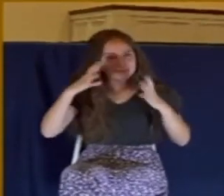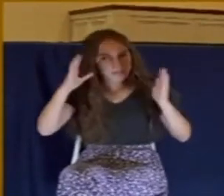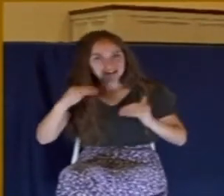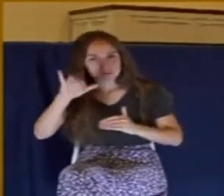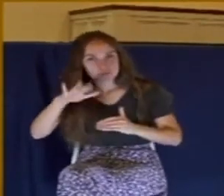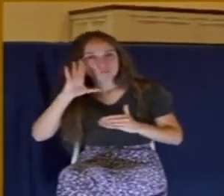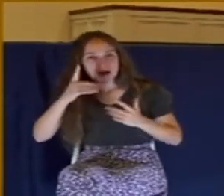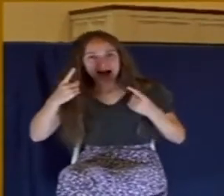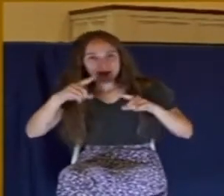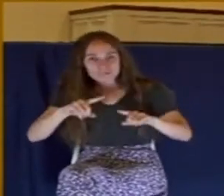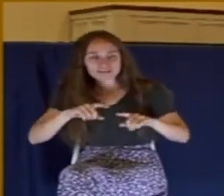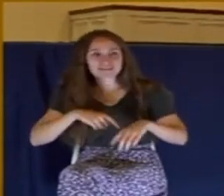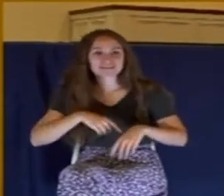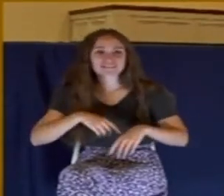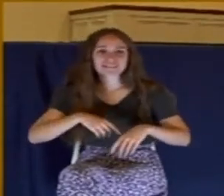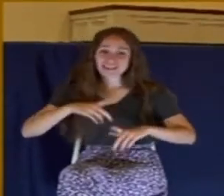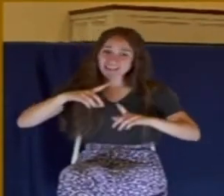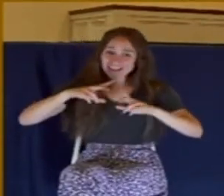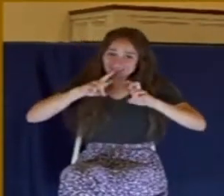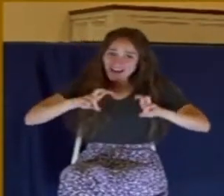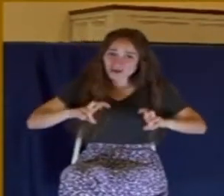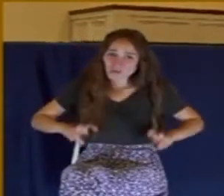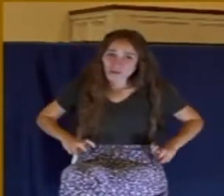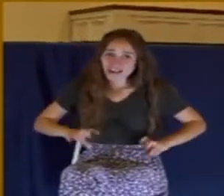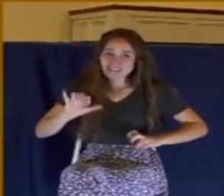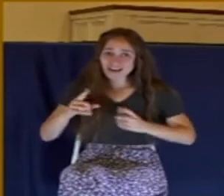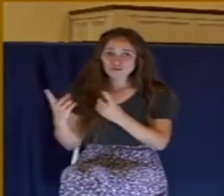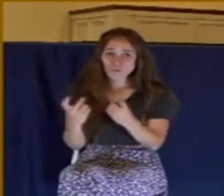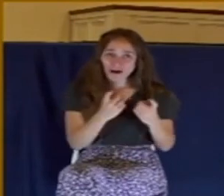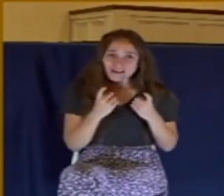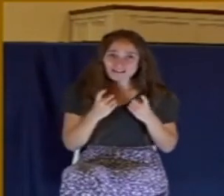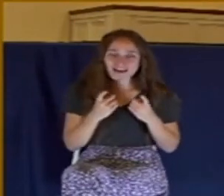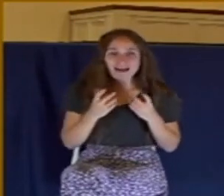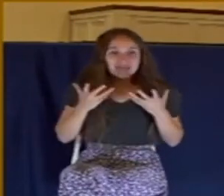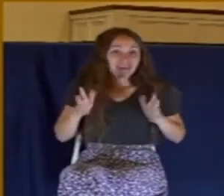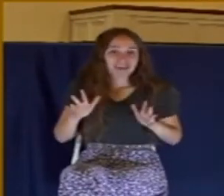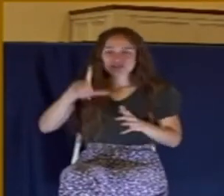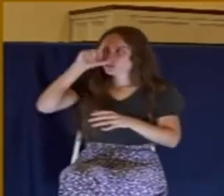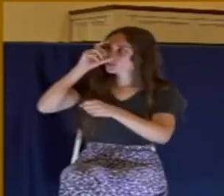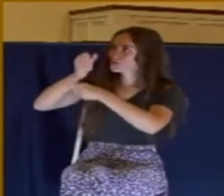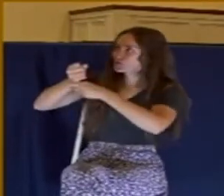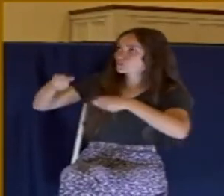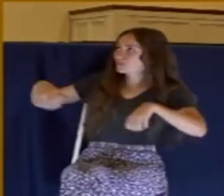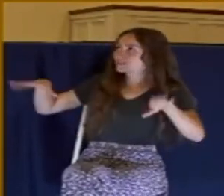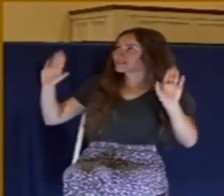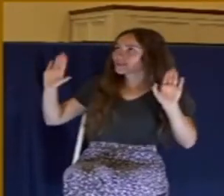Evaluate it and trust it to God. God will help you. Let's bow for prayer together.